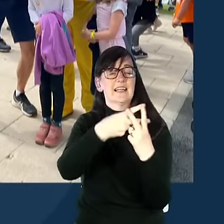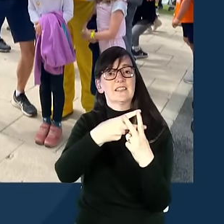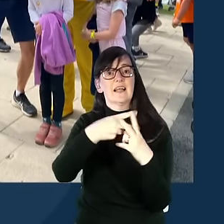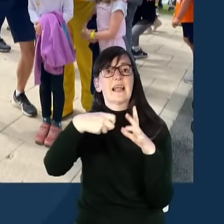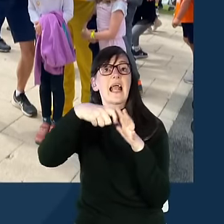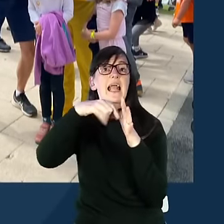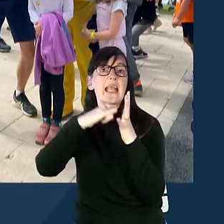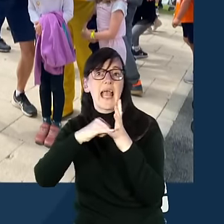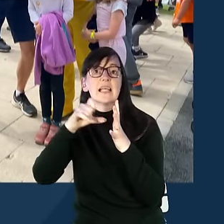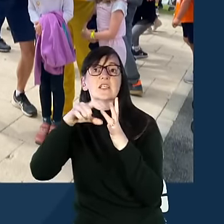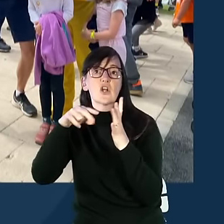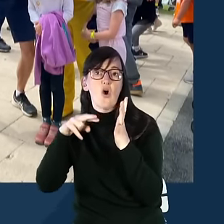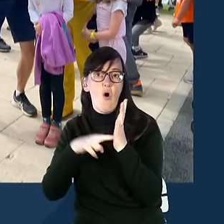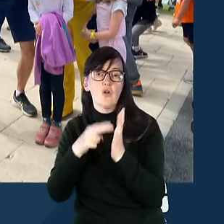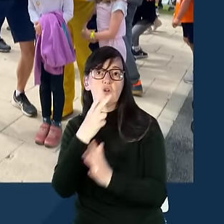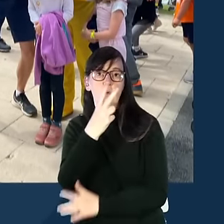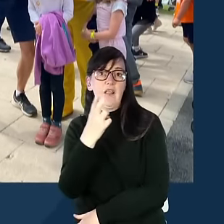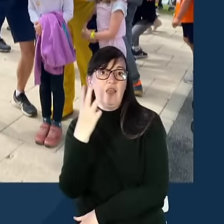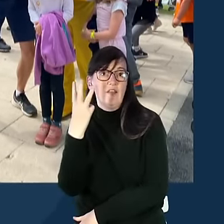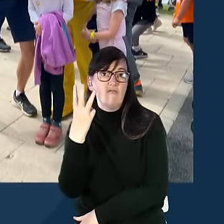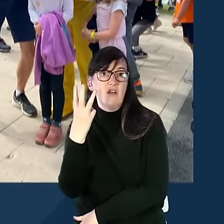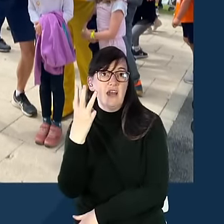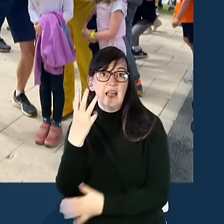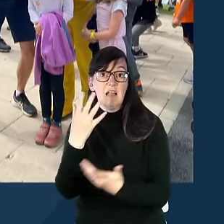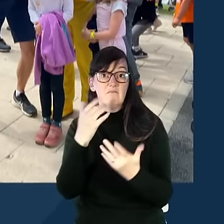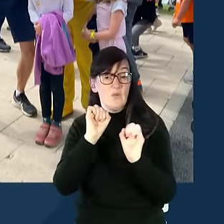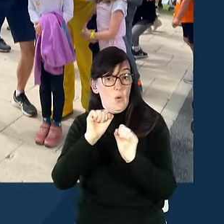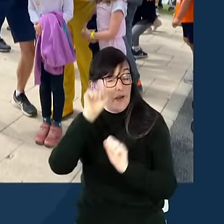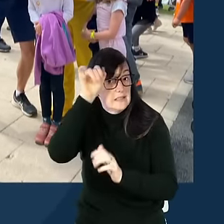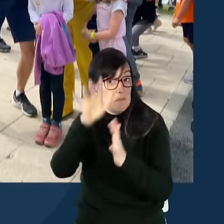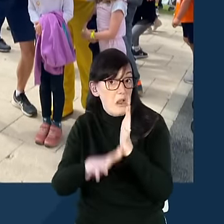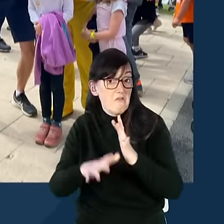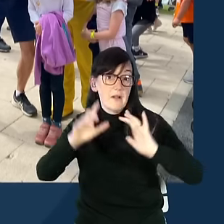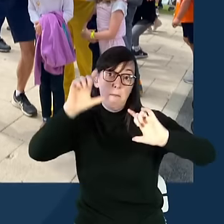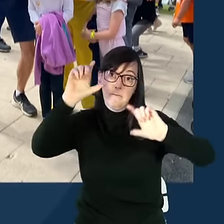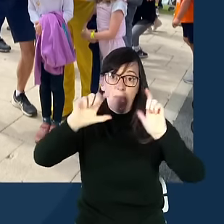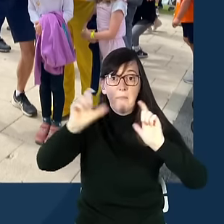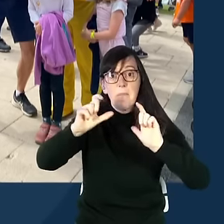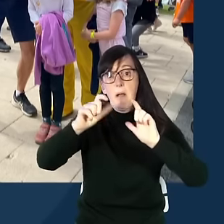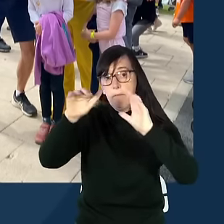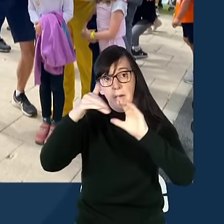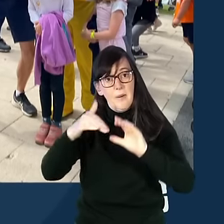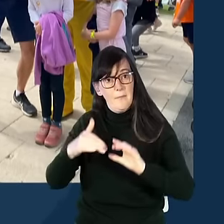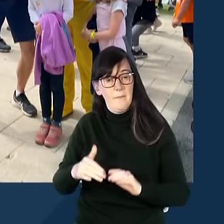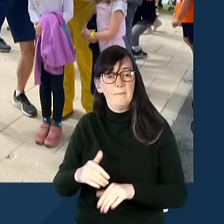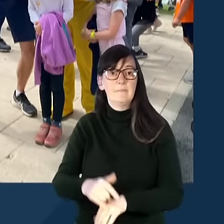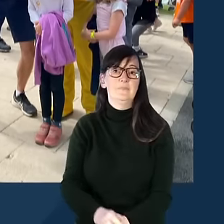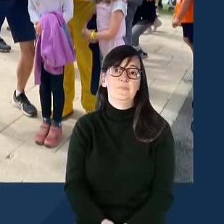KesCon23. Join the online chat, share your experience of the convention. We'd love to hear from you.